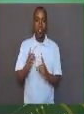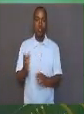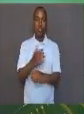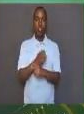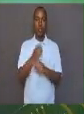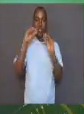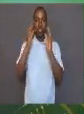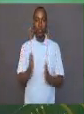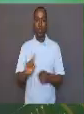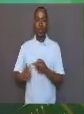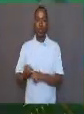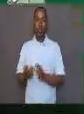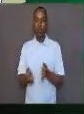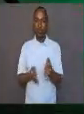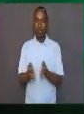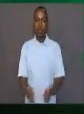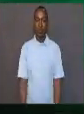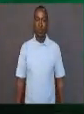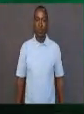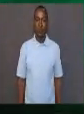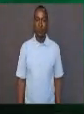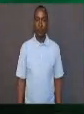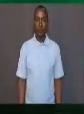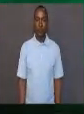your classmates.